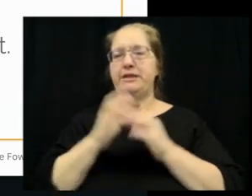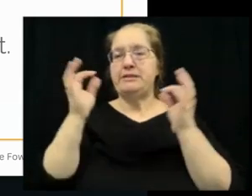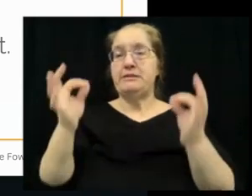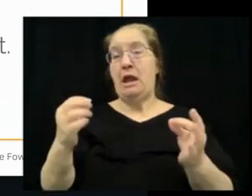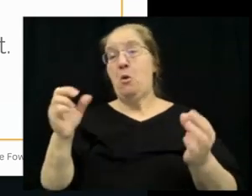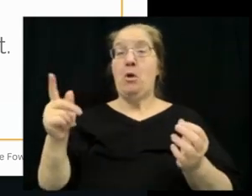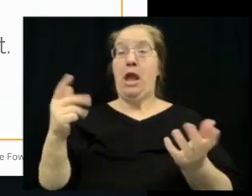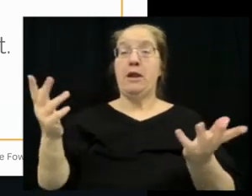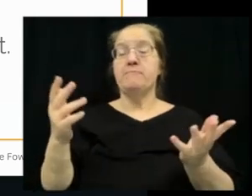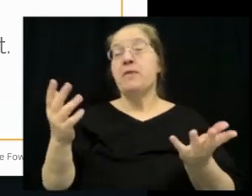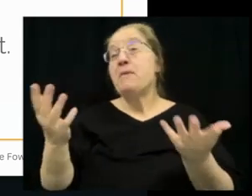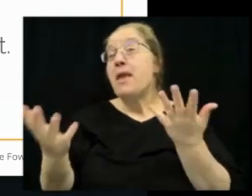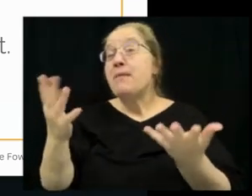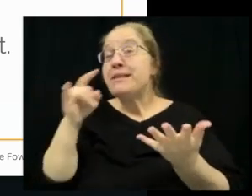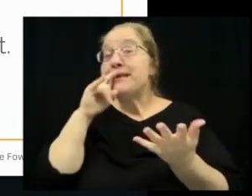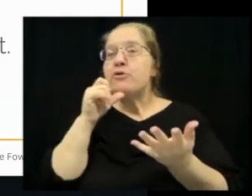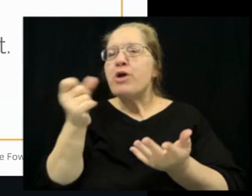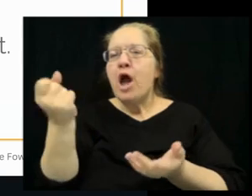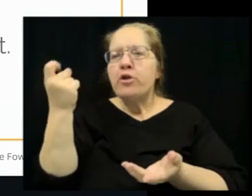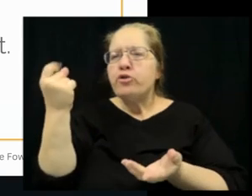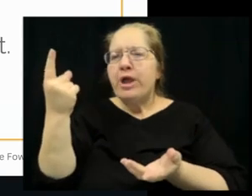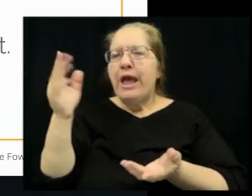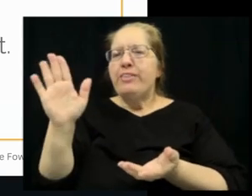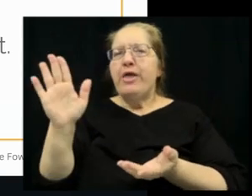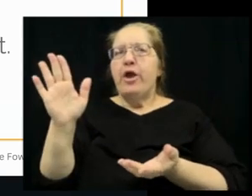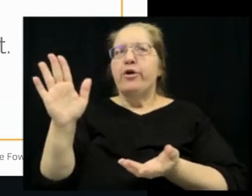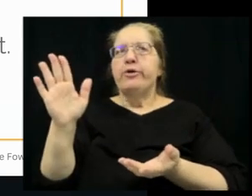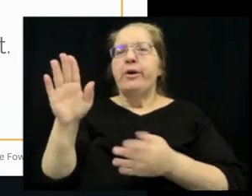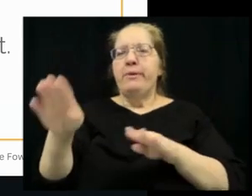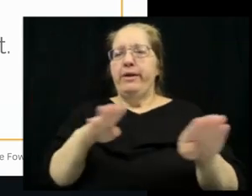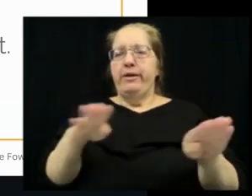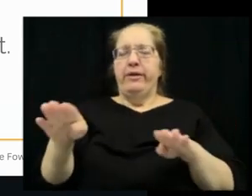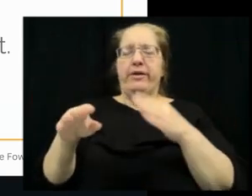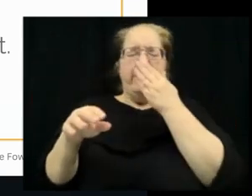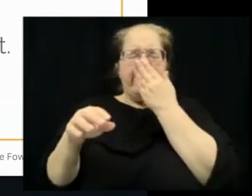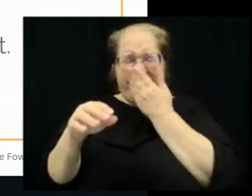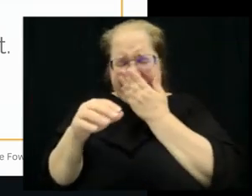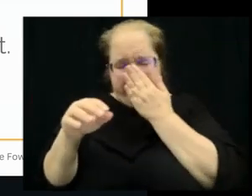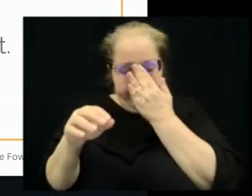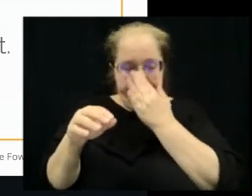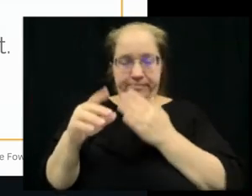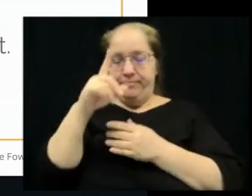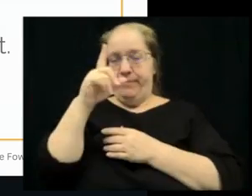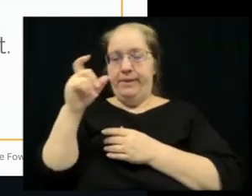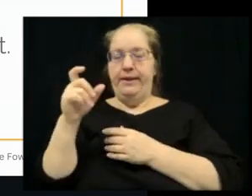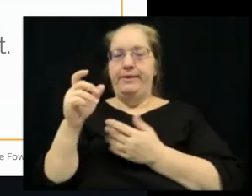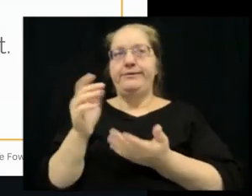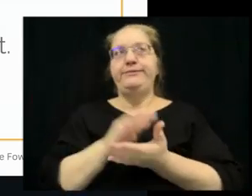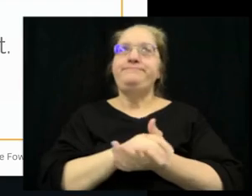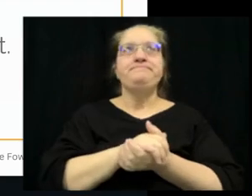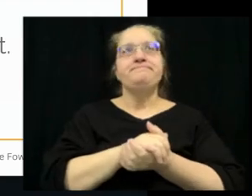might not even be aware of why they're resisting going to school, because their connection is